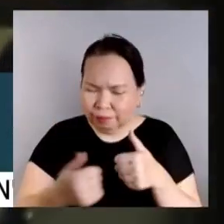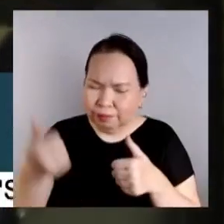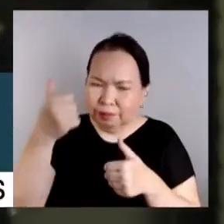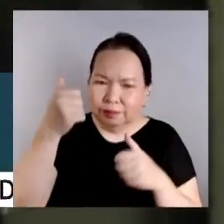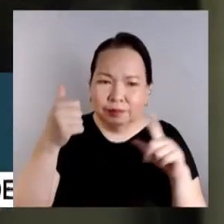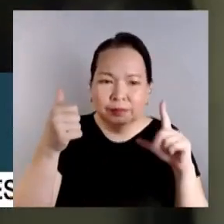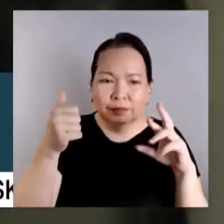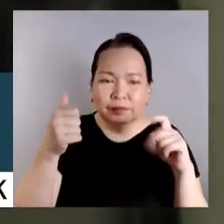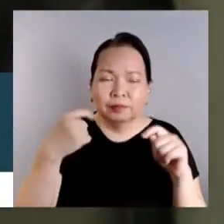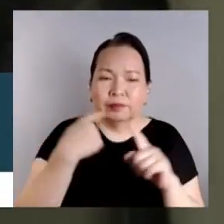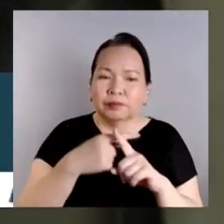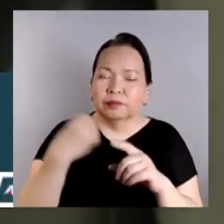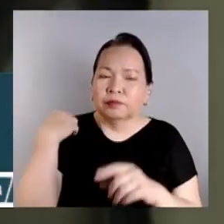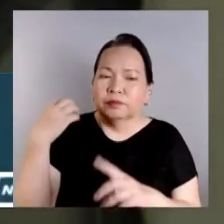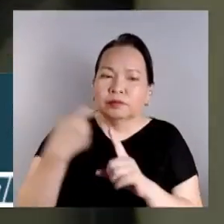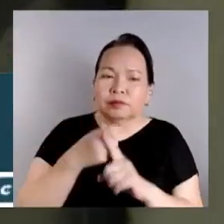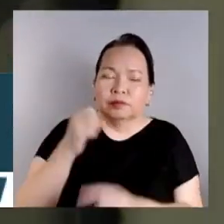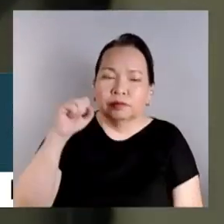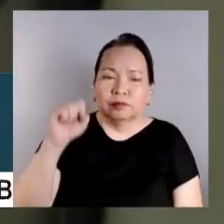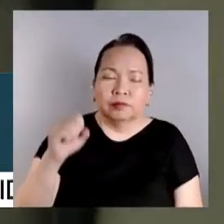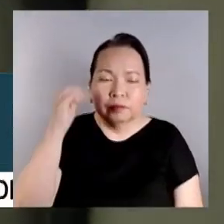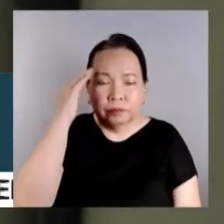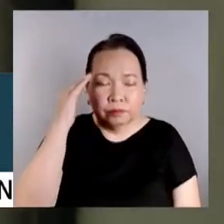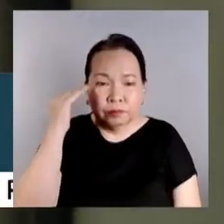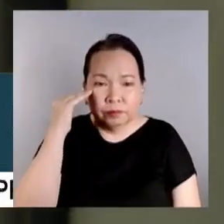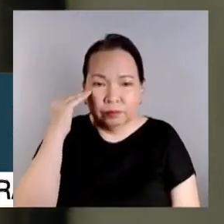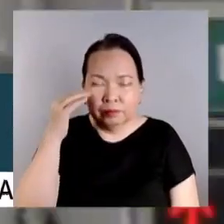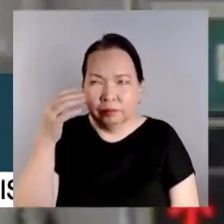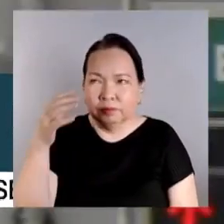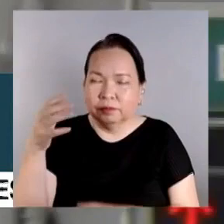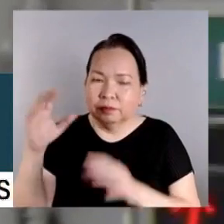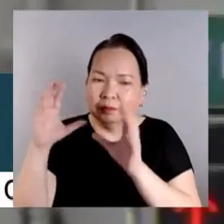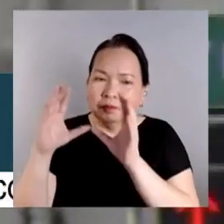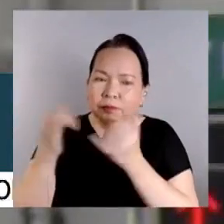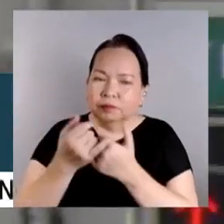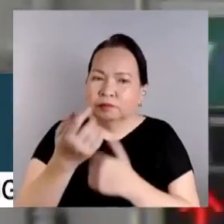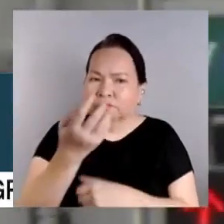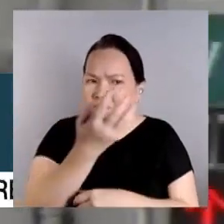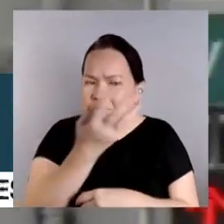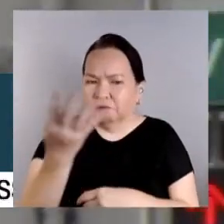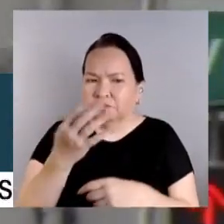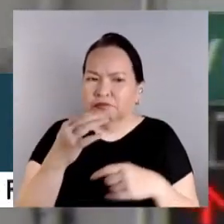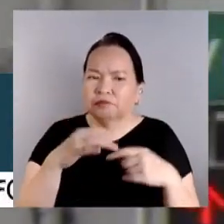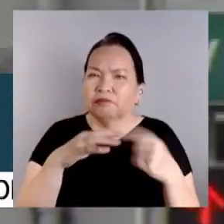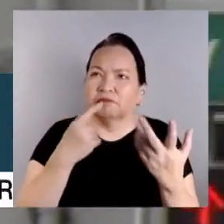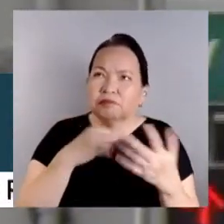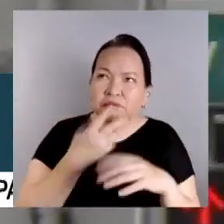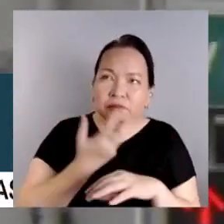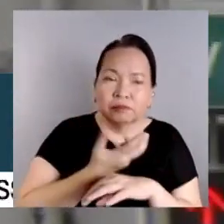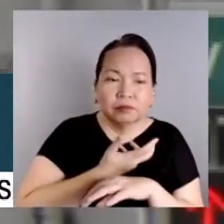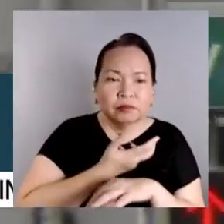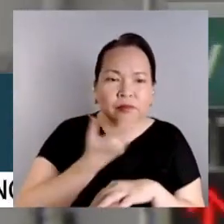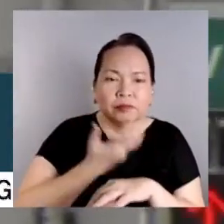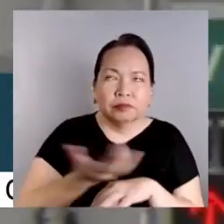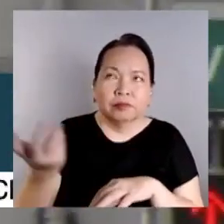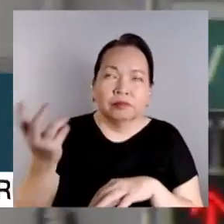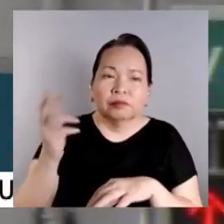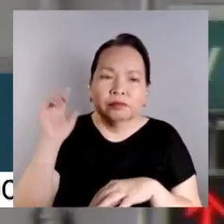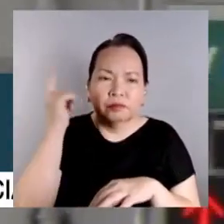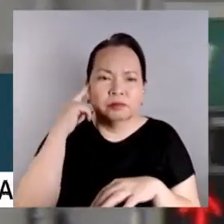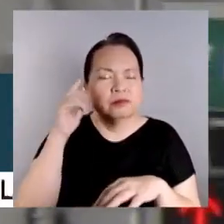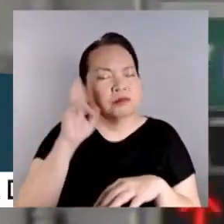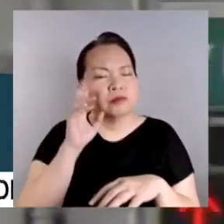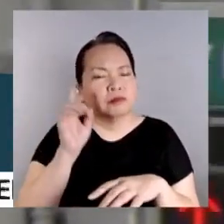Korean firm. Francisco alleges the respondents conspired to defraud the government by using what he described